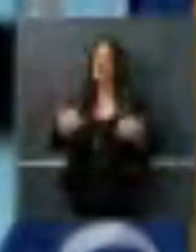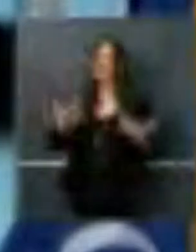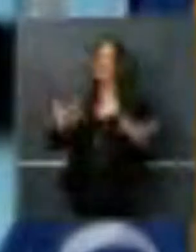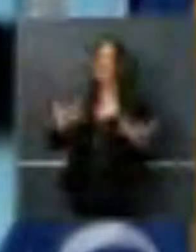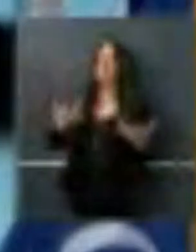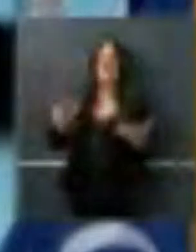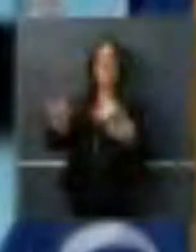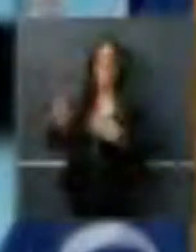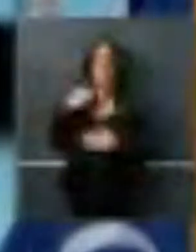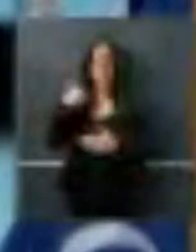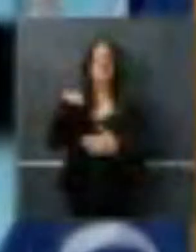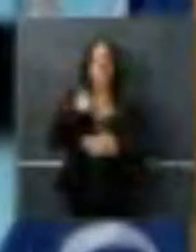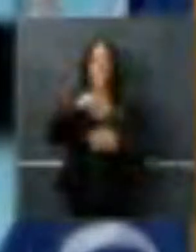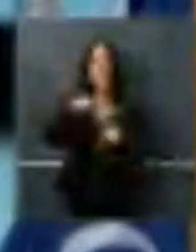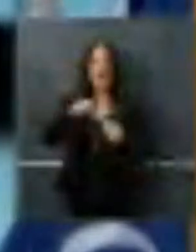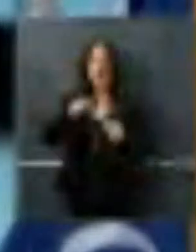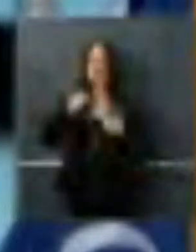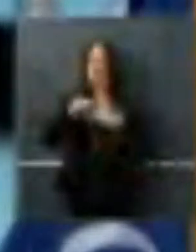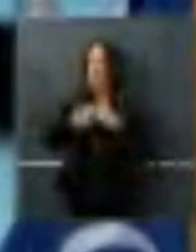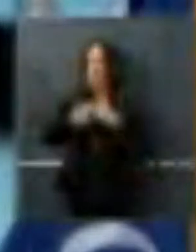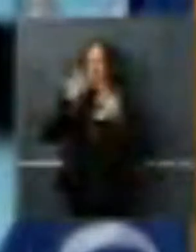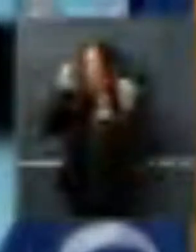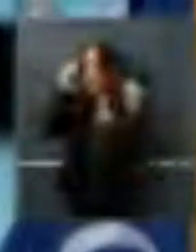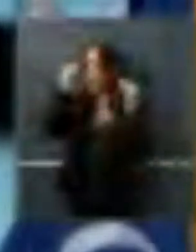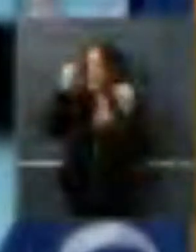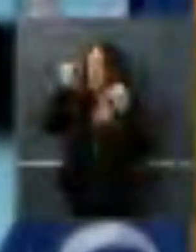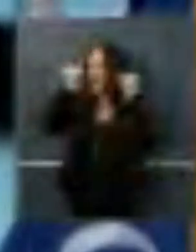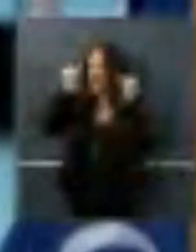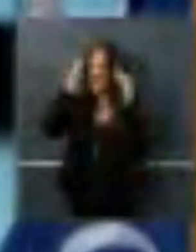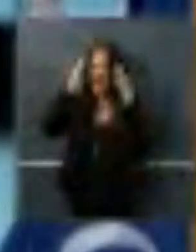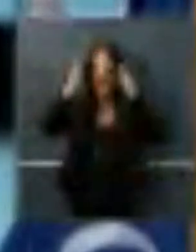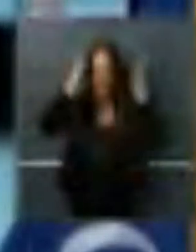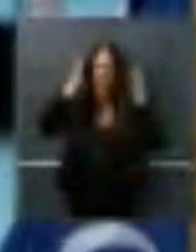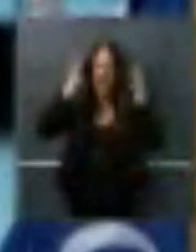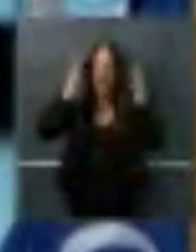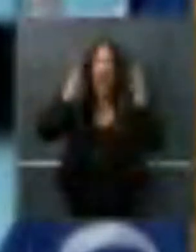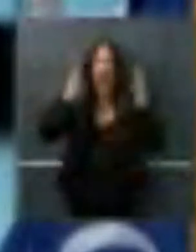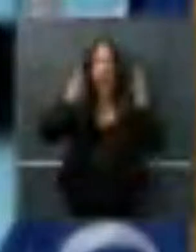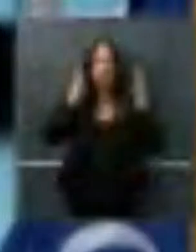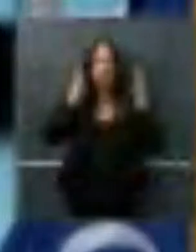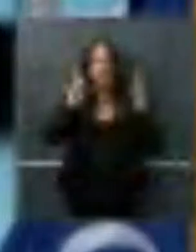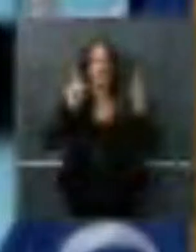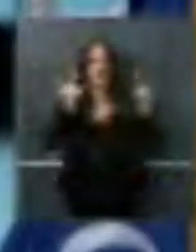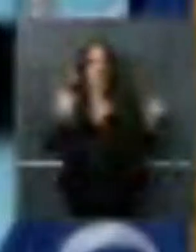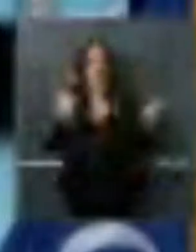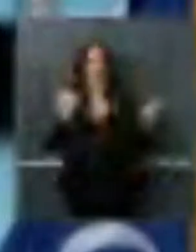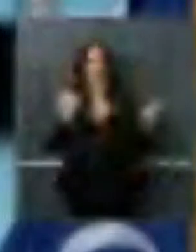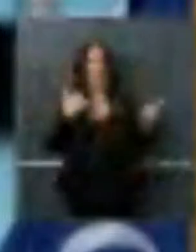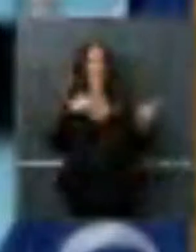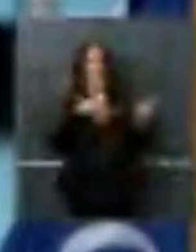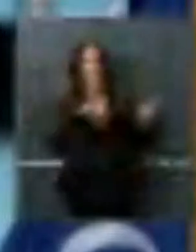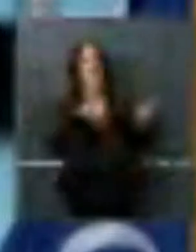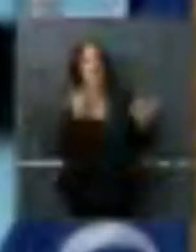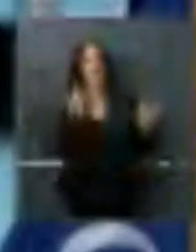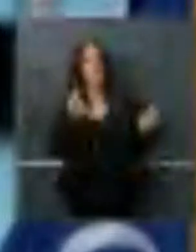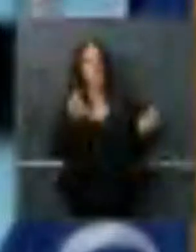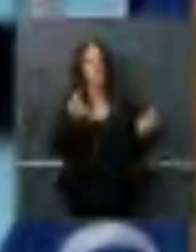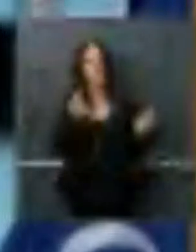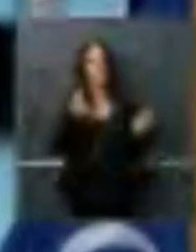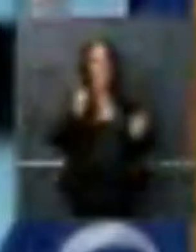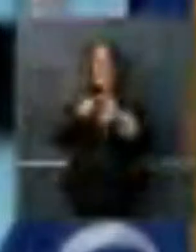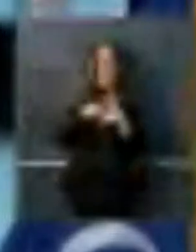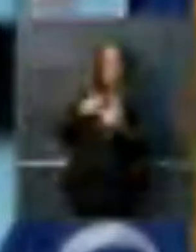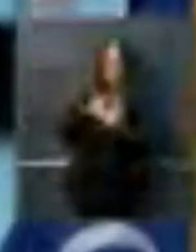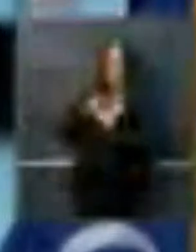about tomorrow very differently with more clarity, more conviction. I was having a specific conversation after our